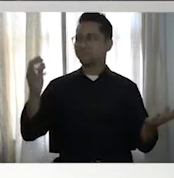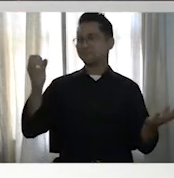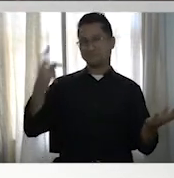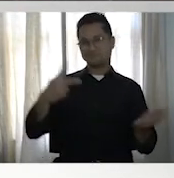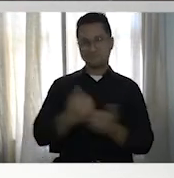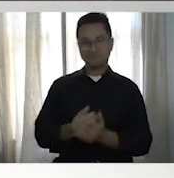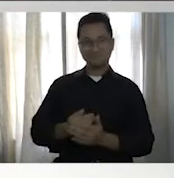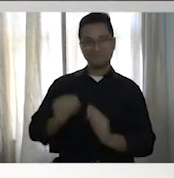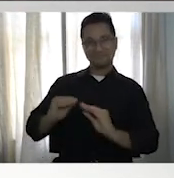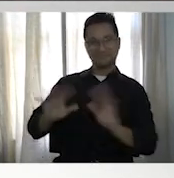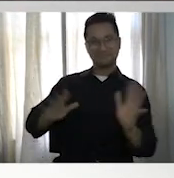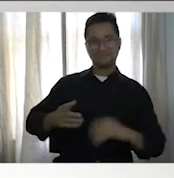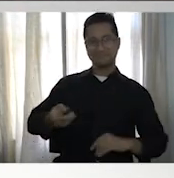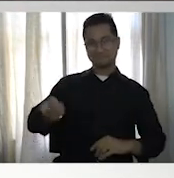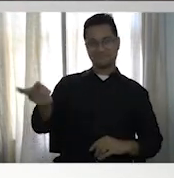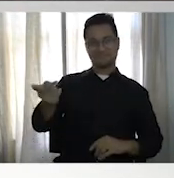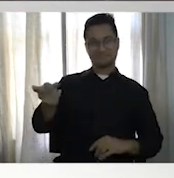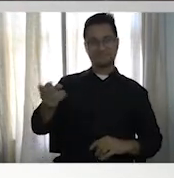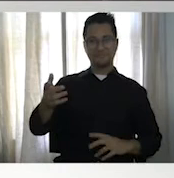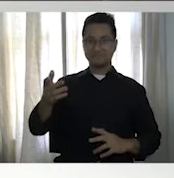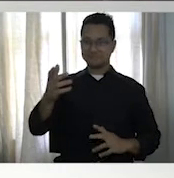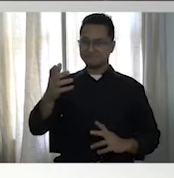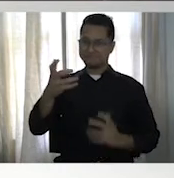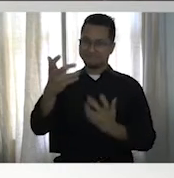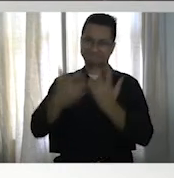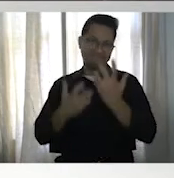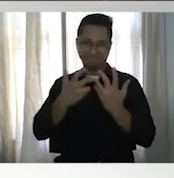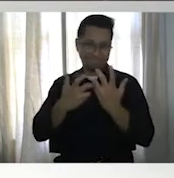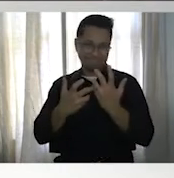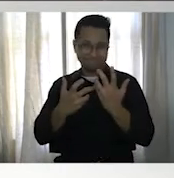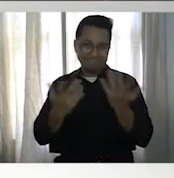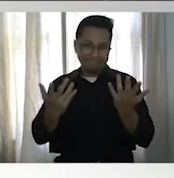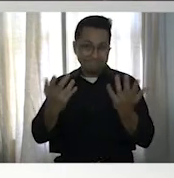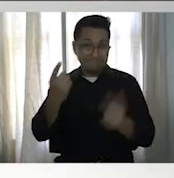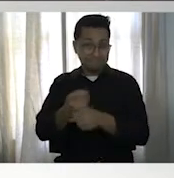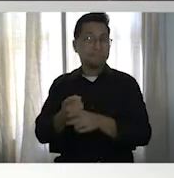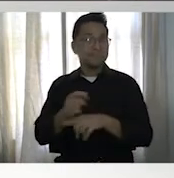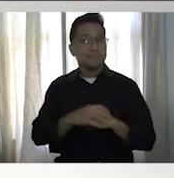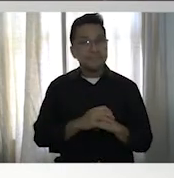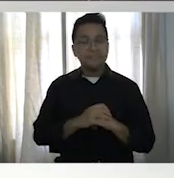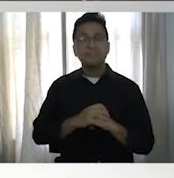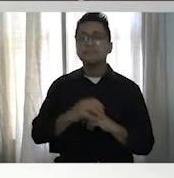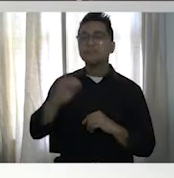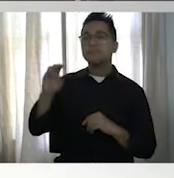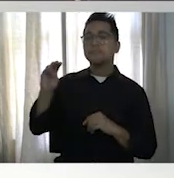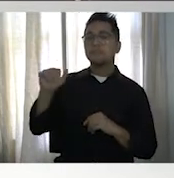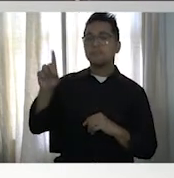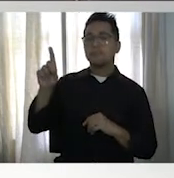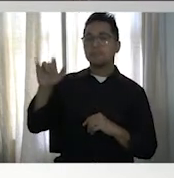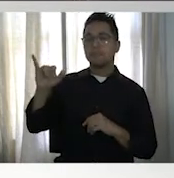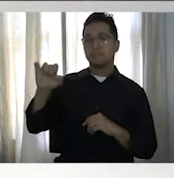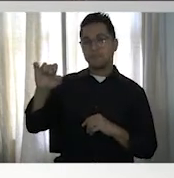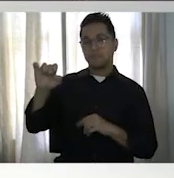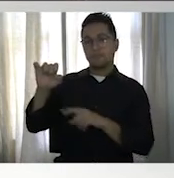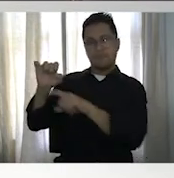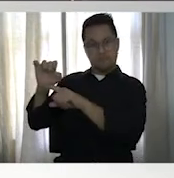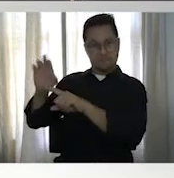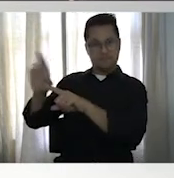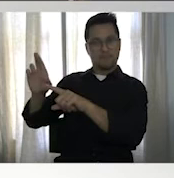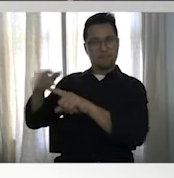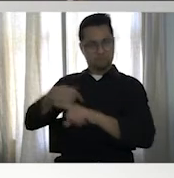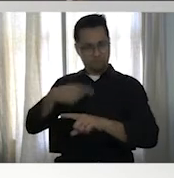obviously these two young people are not a good match, right? Maddie, on the right, is